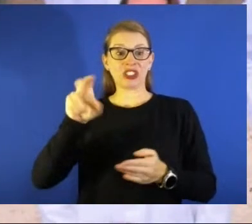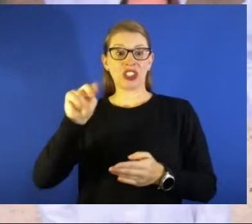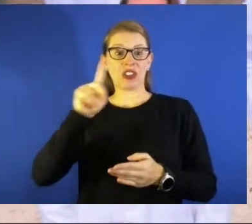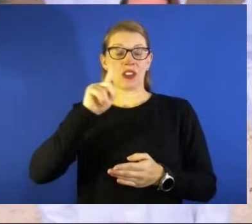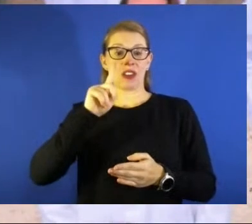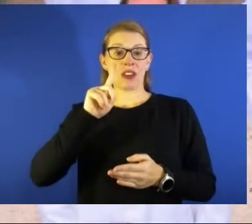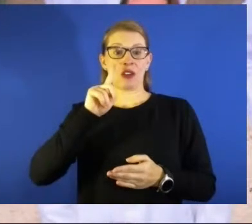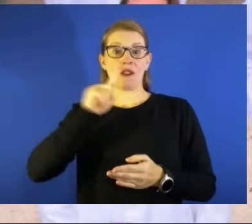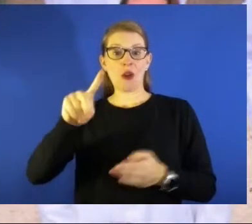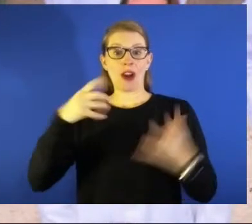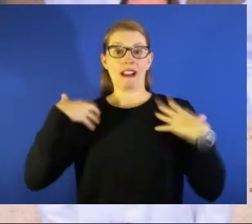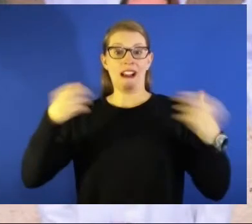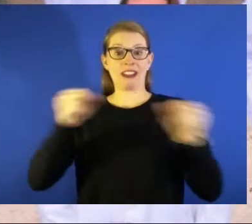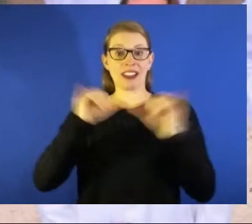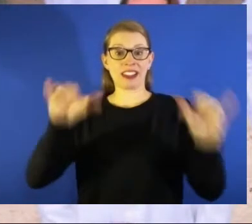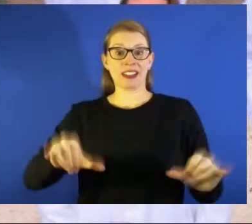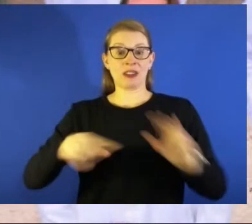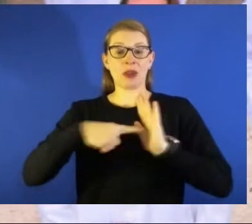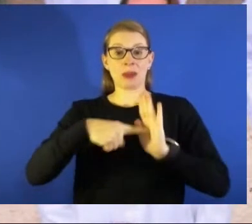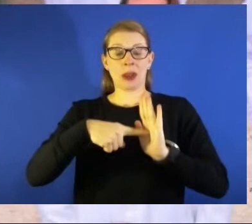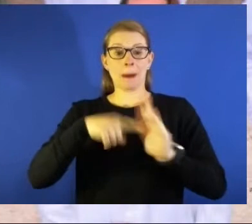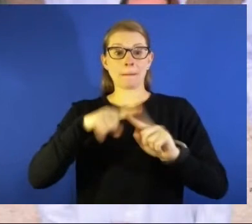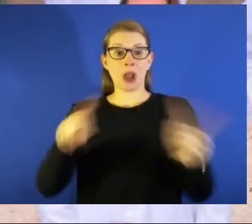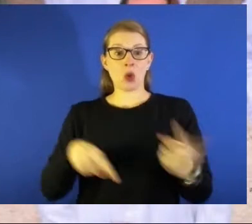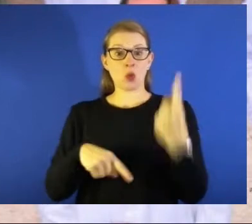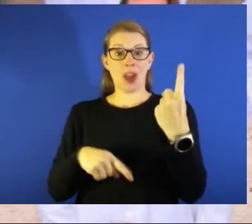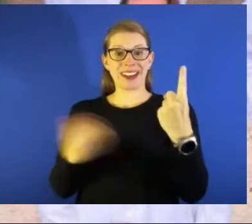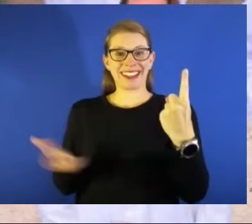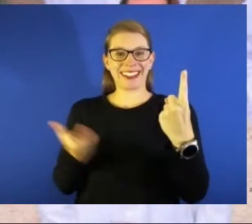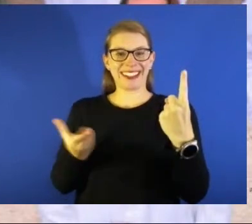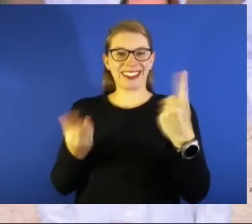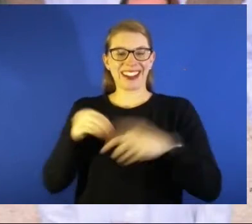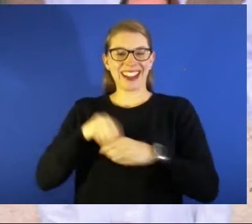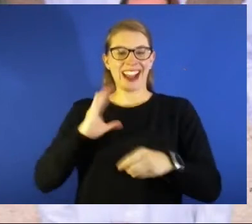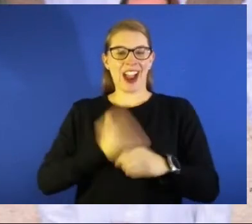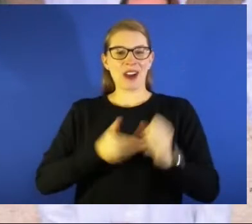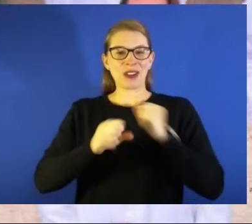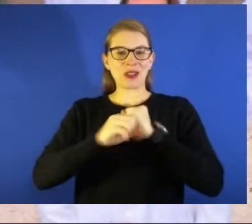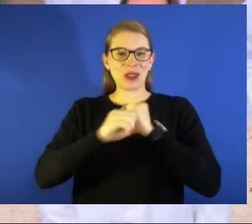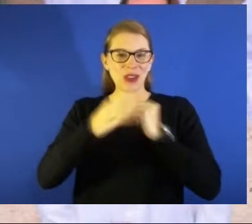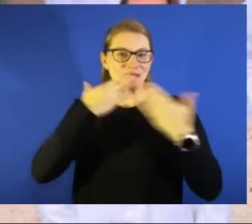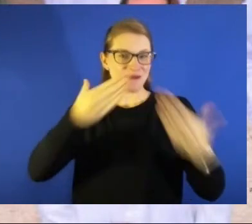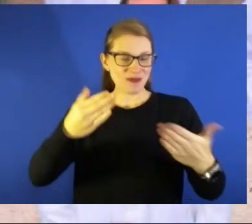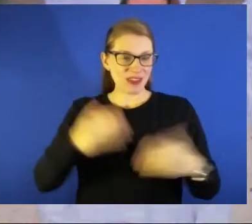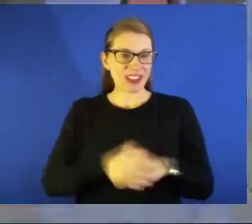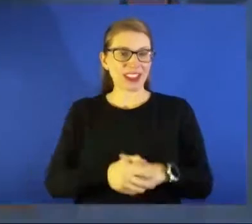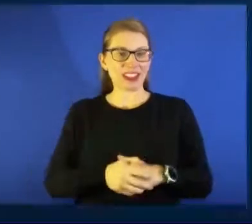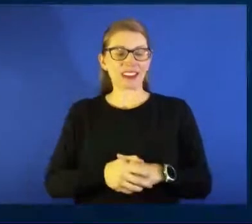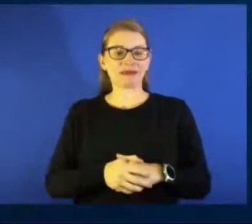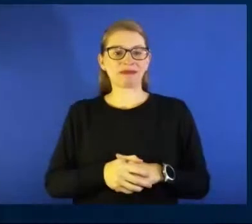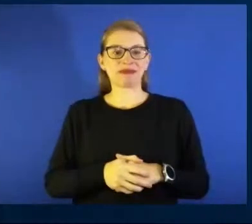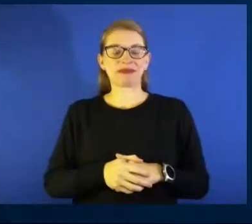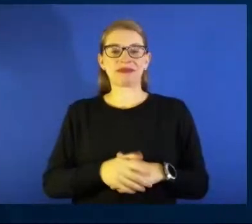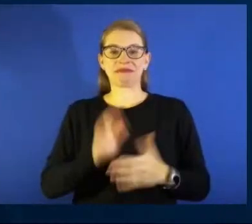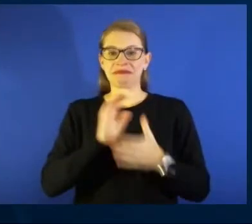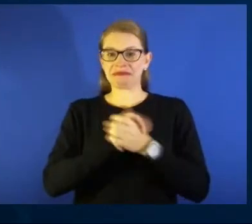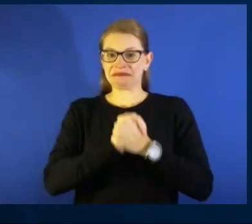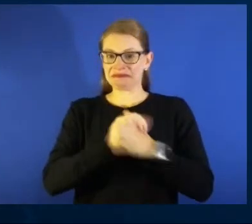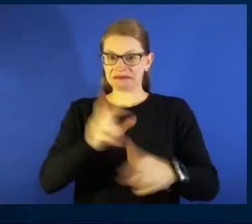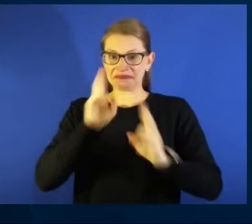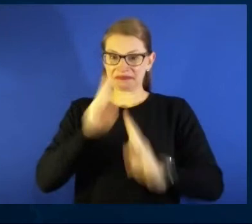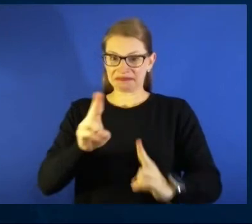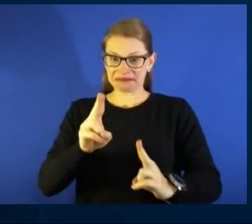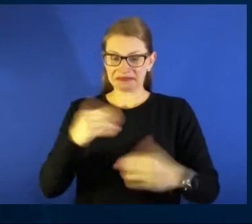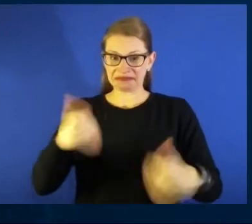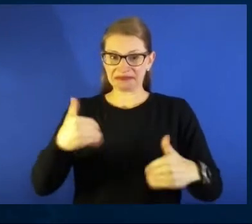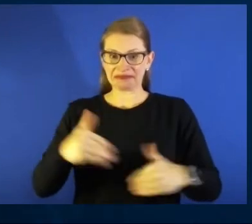represented, but one right here in our studio. Dr. Hawkinson, congratulations on this honor. Well deserved for sure. So I know